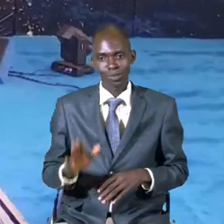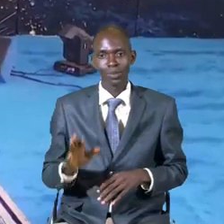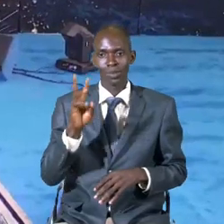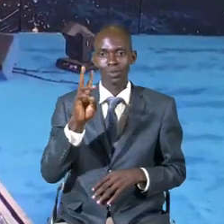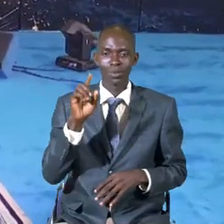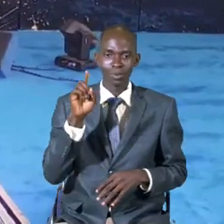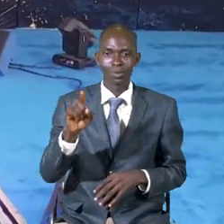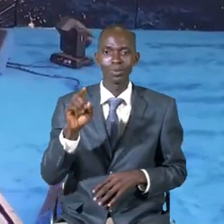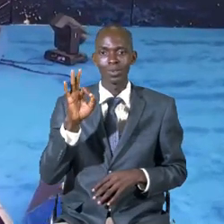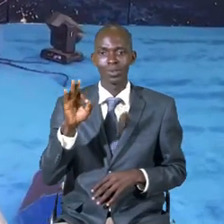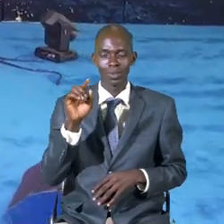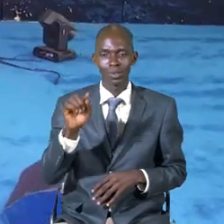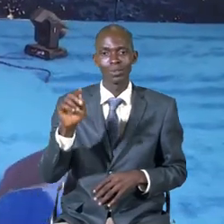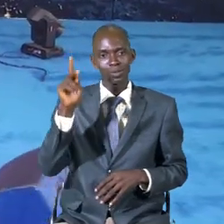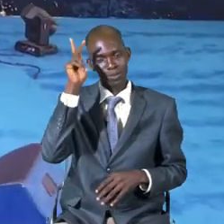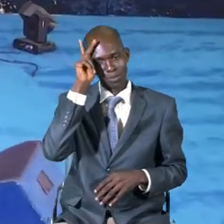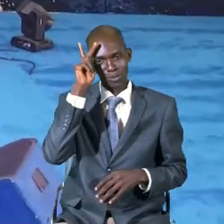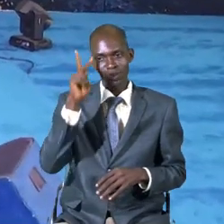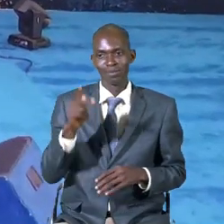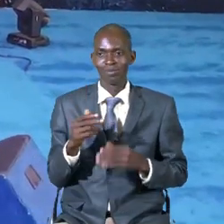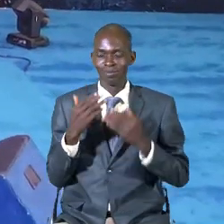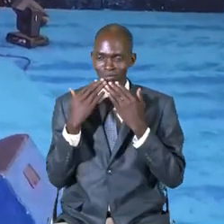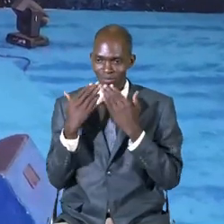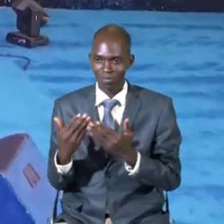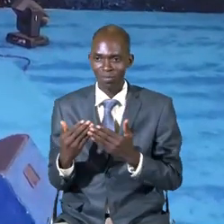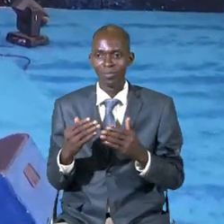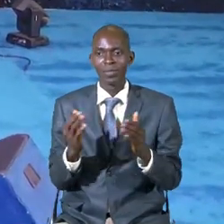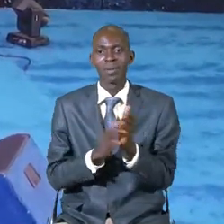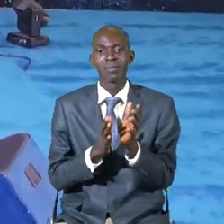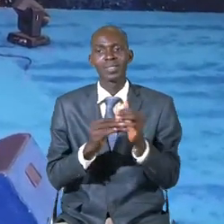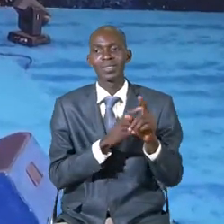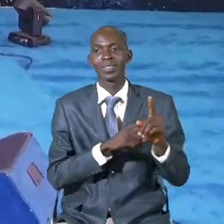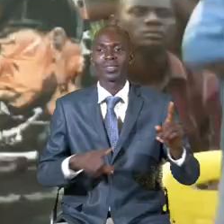thank you praise the lord